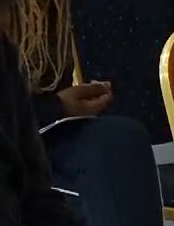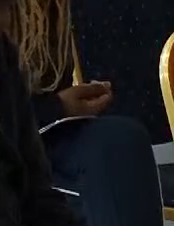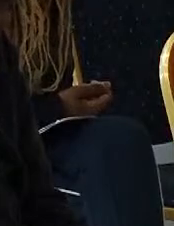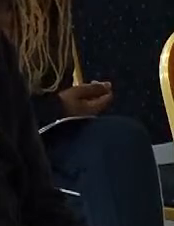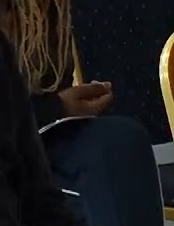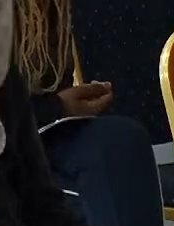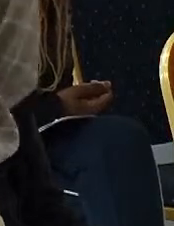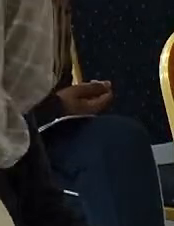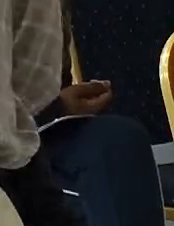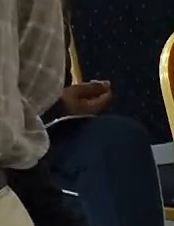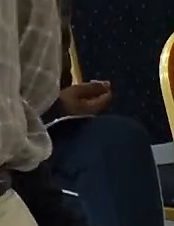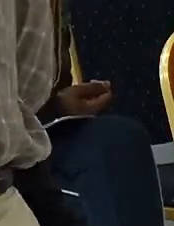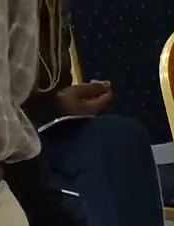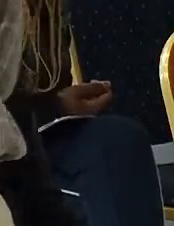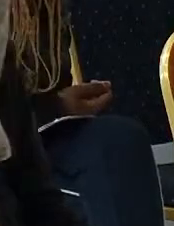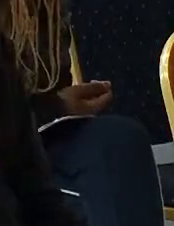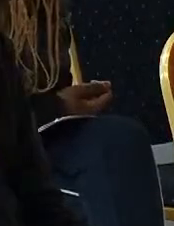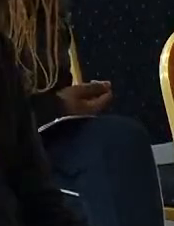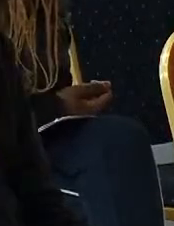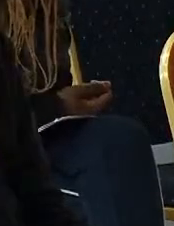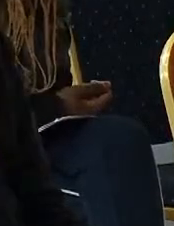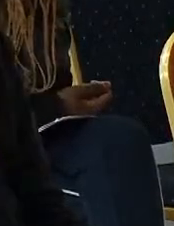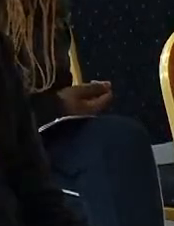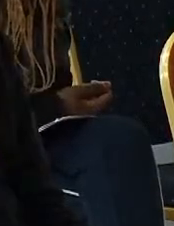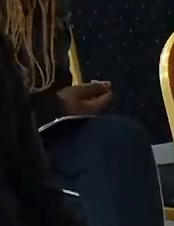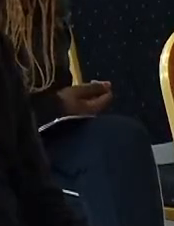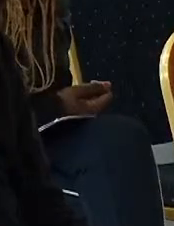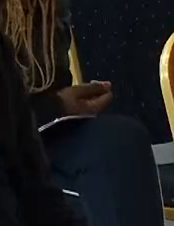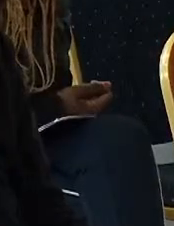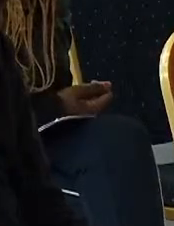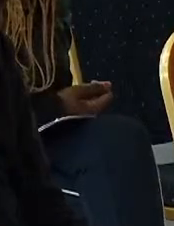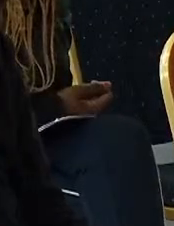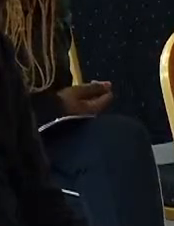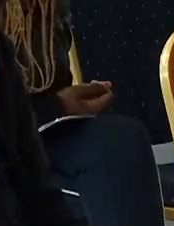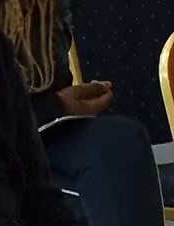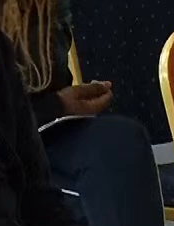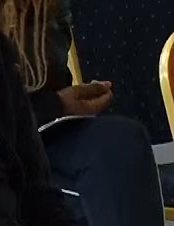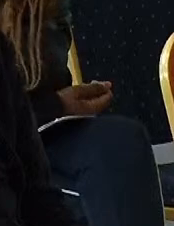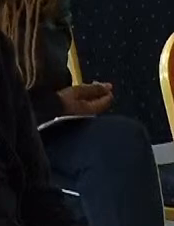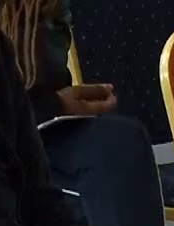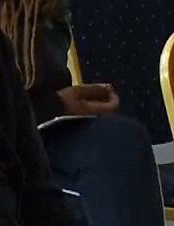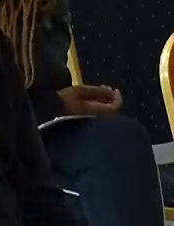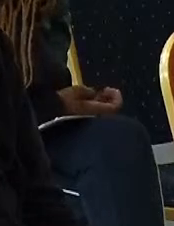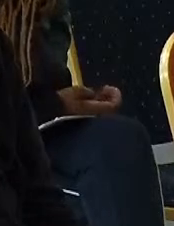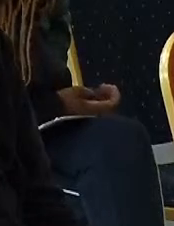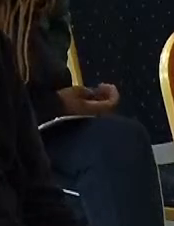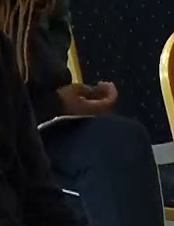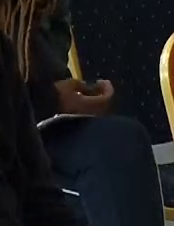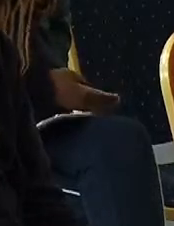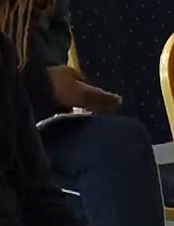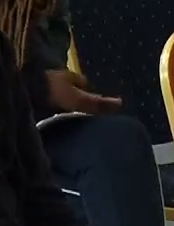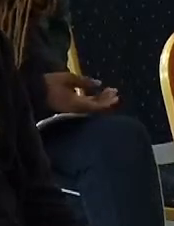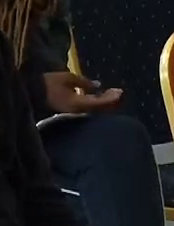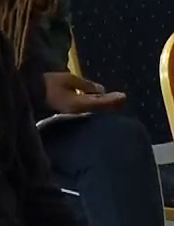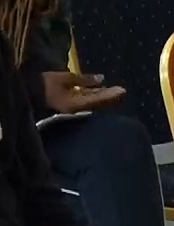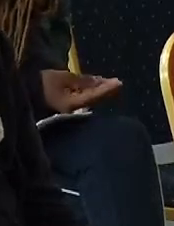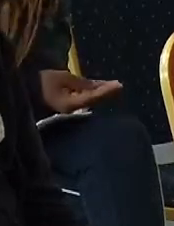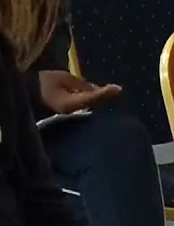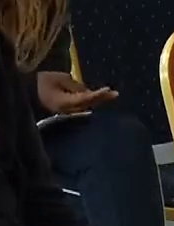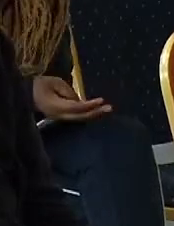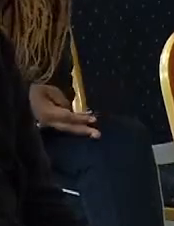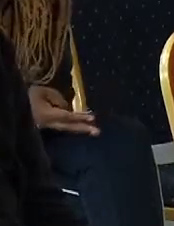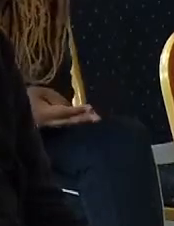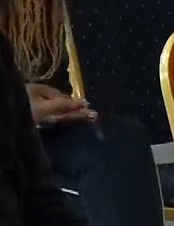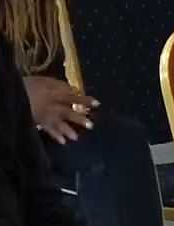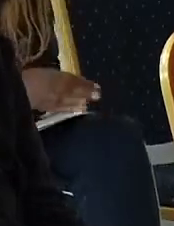I'm staying in that area which is not so developed, and if what the floods as